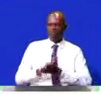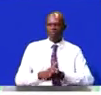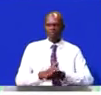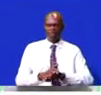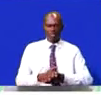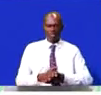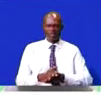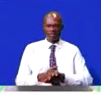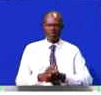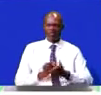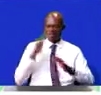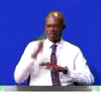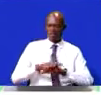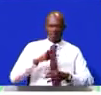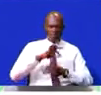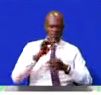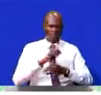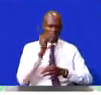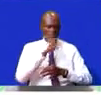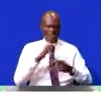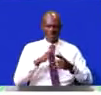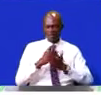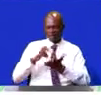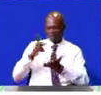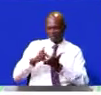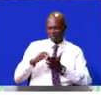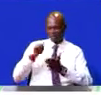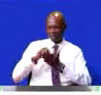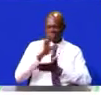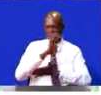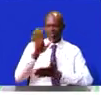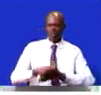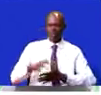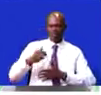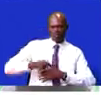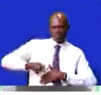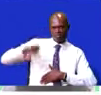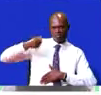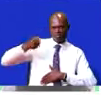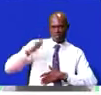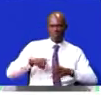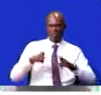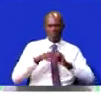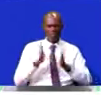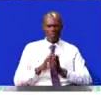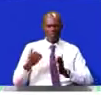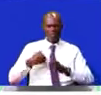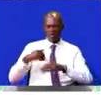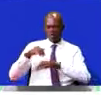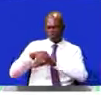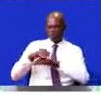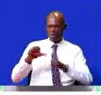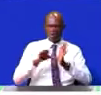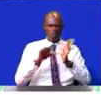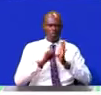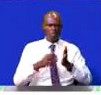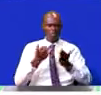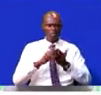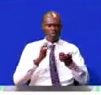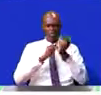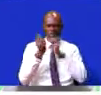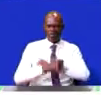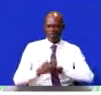serve that coffee, somebody takes it, you keep that trash in your container. Now we have problems with the pampas. Pampas are now, have now replaced the